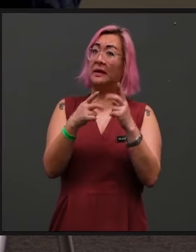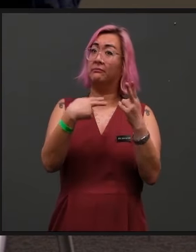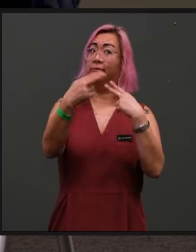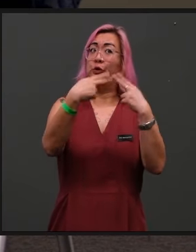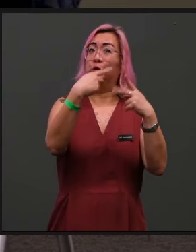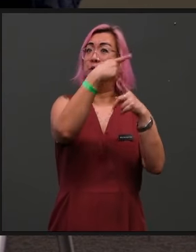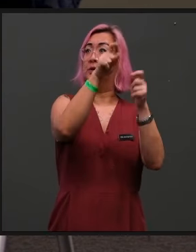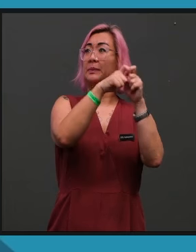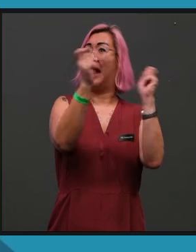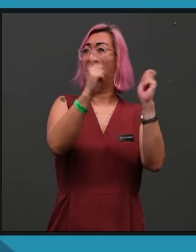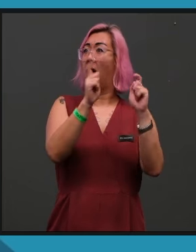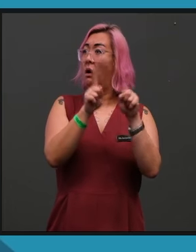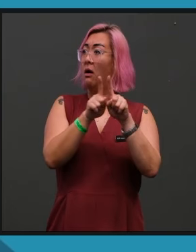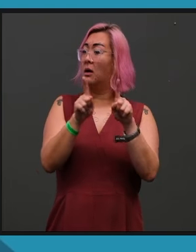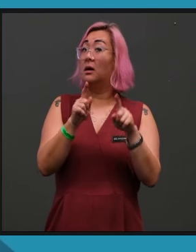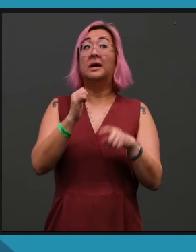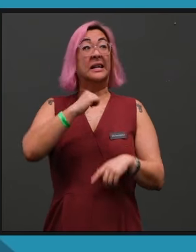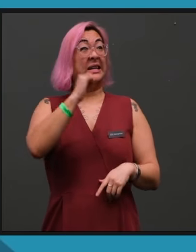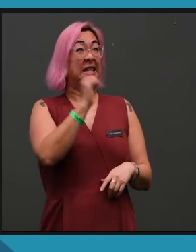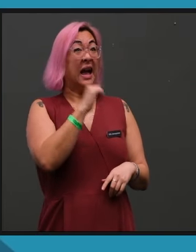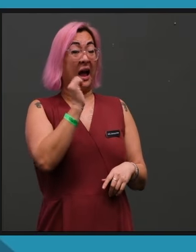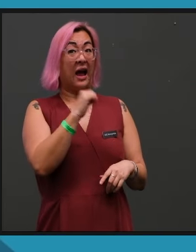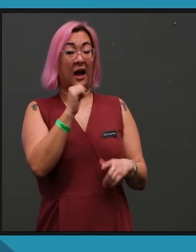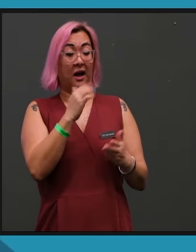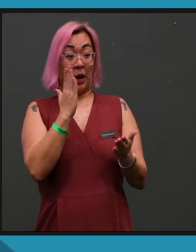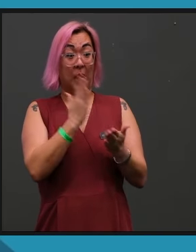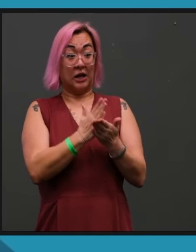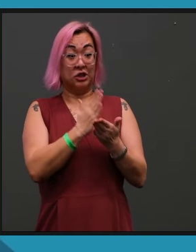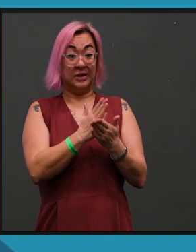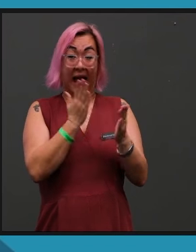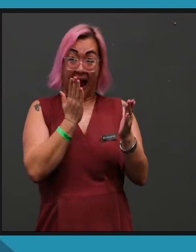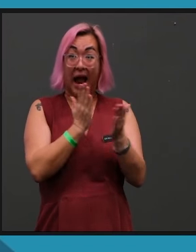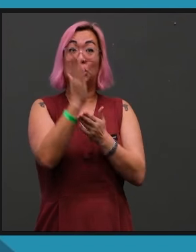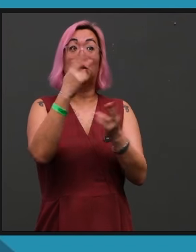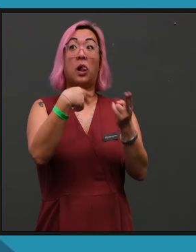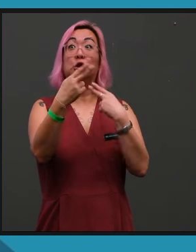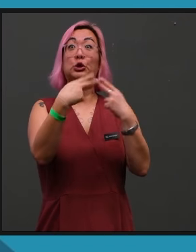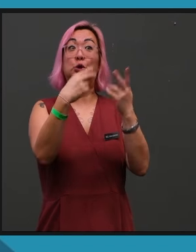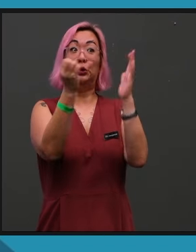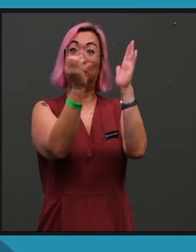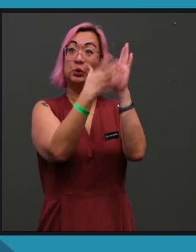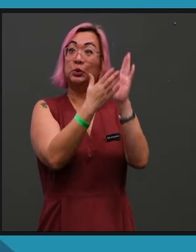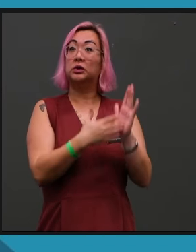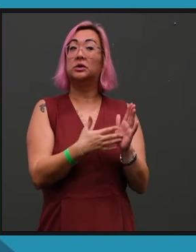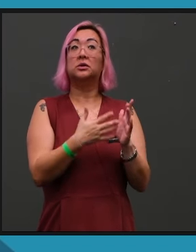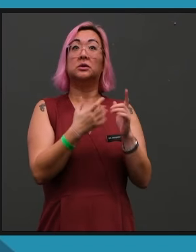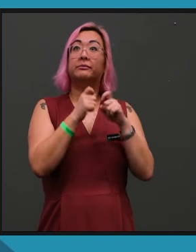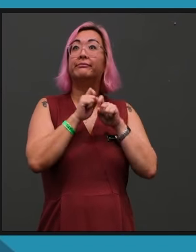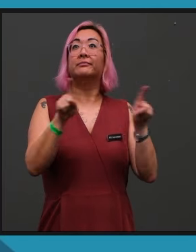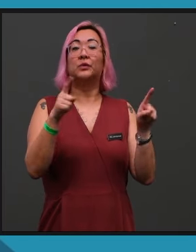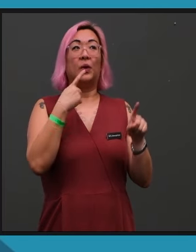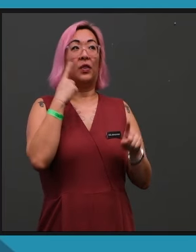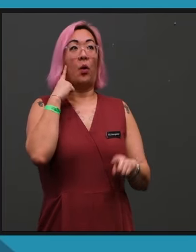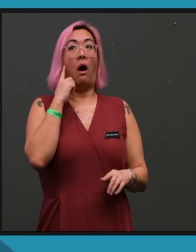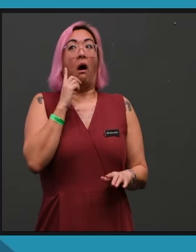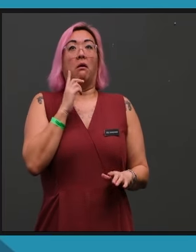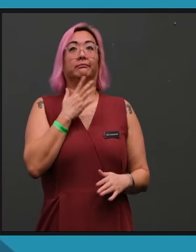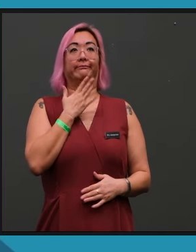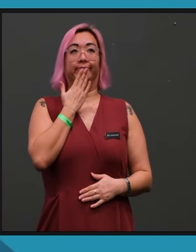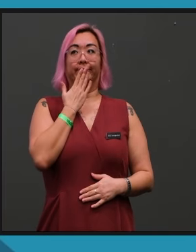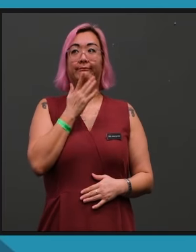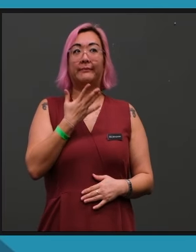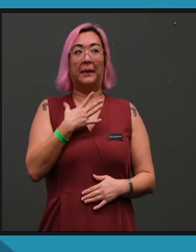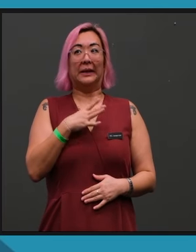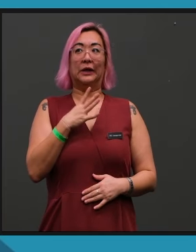when we started getting actual press that I realized, oh well, maybe we should take this seriously, and maybe there's